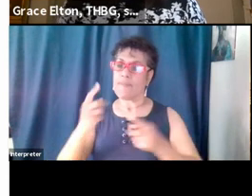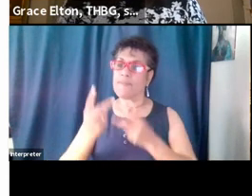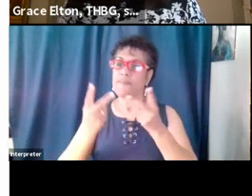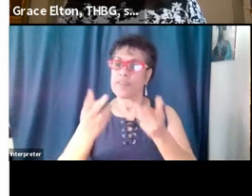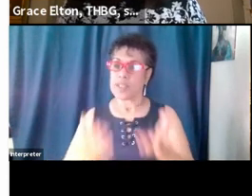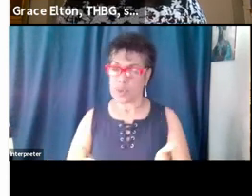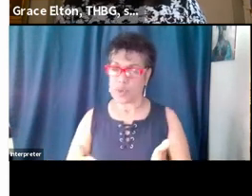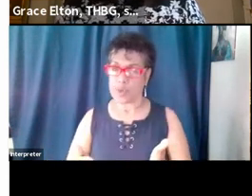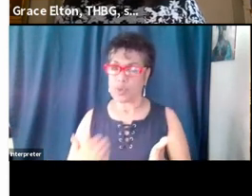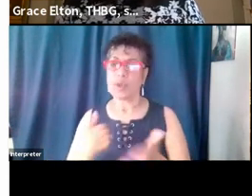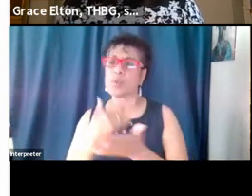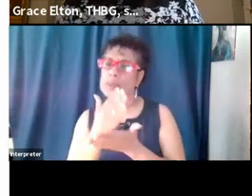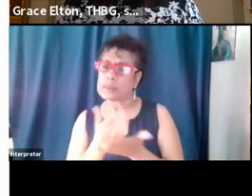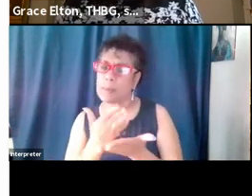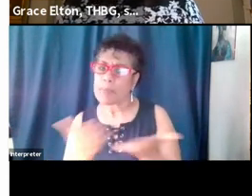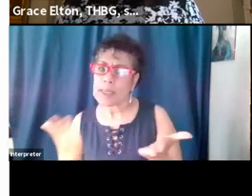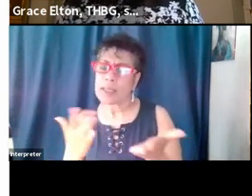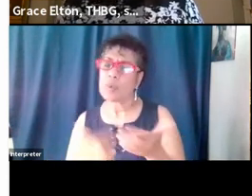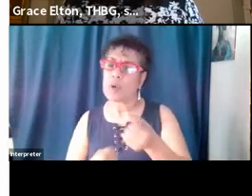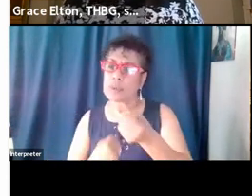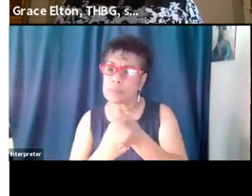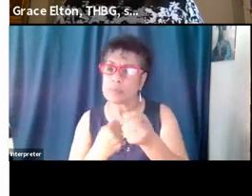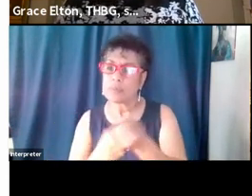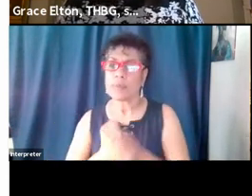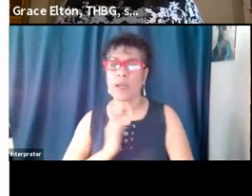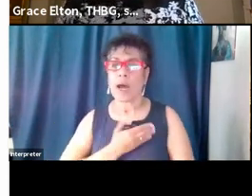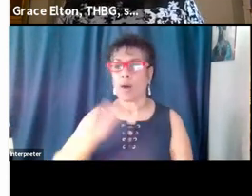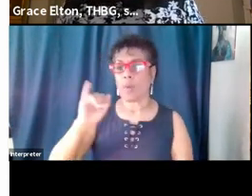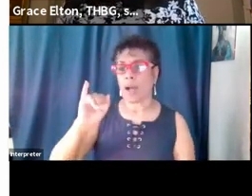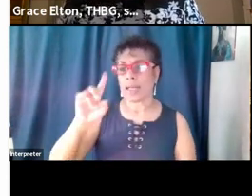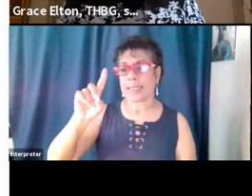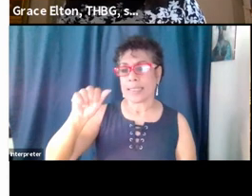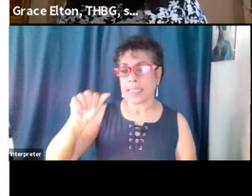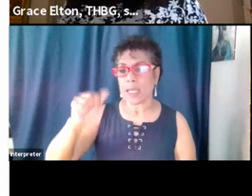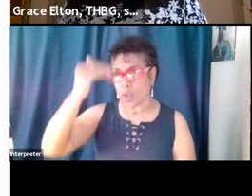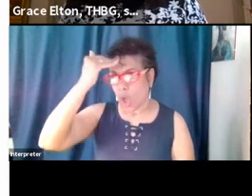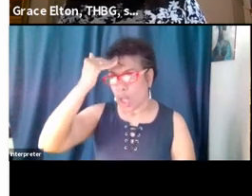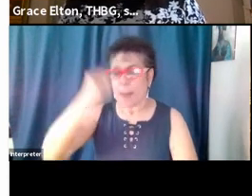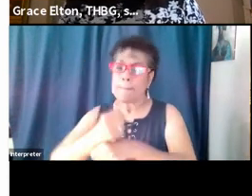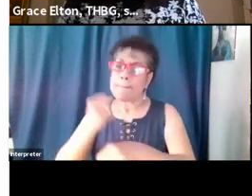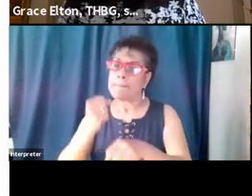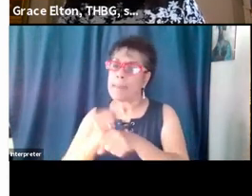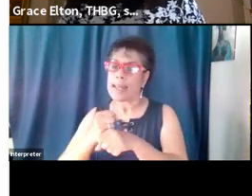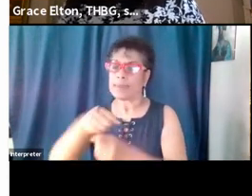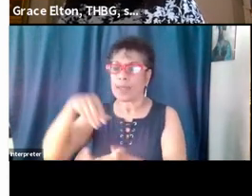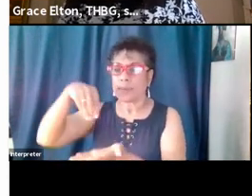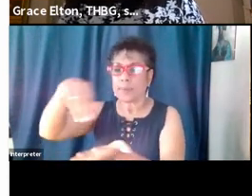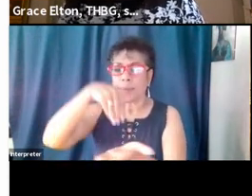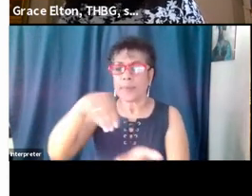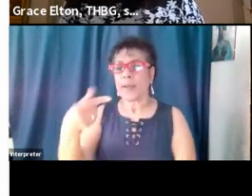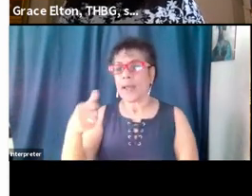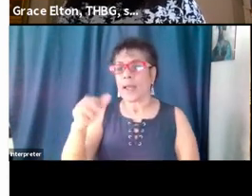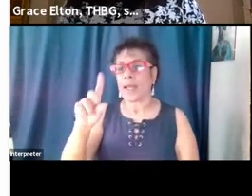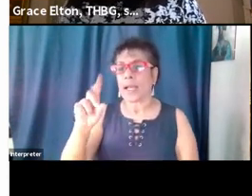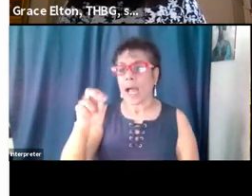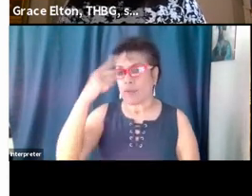things that we've been doing to increase our IDEA knowledge and try to make our garden more of that garden for all that we're striving